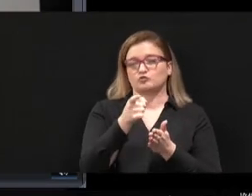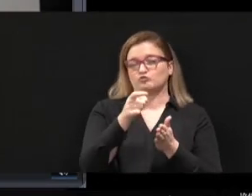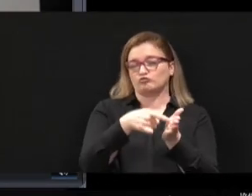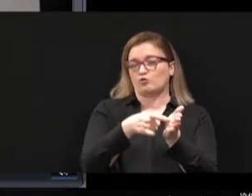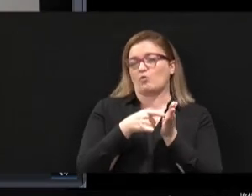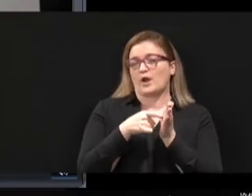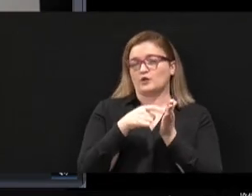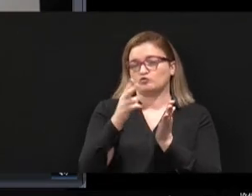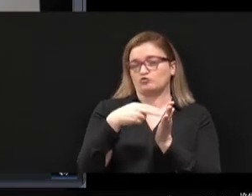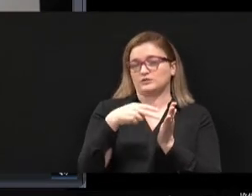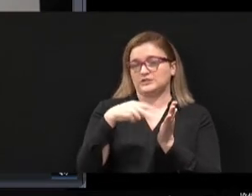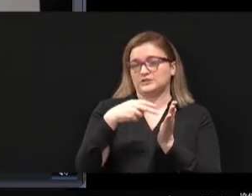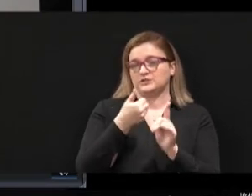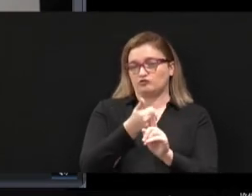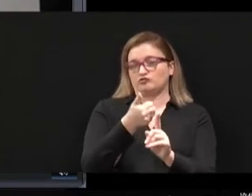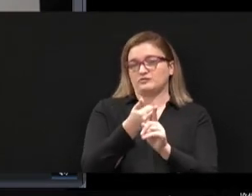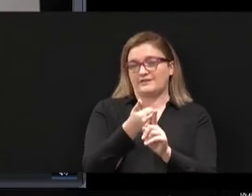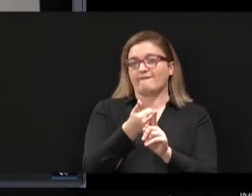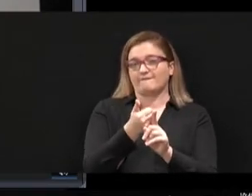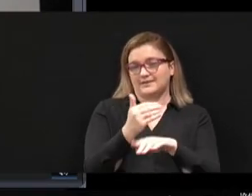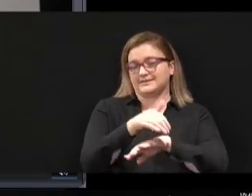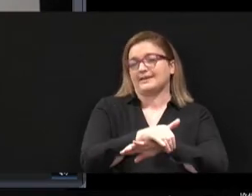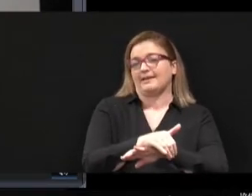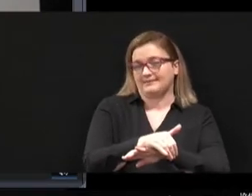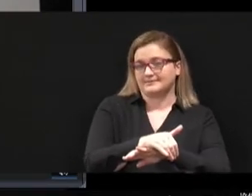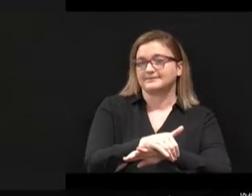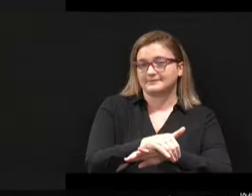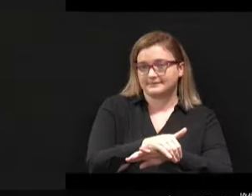in the PowerPoint today.